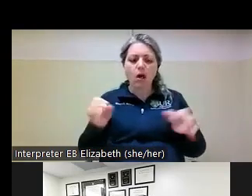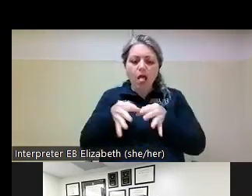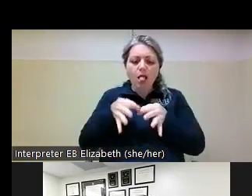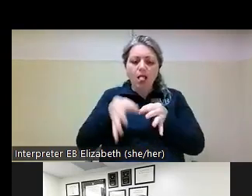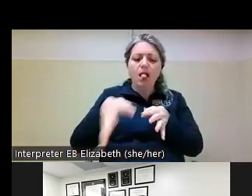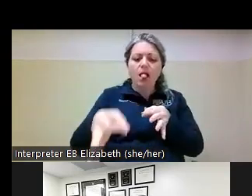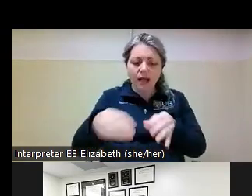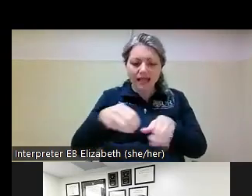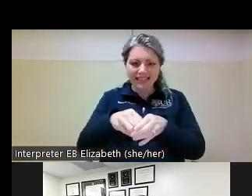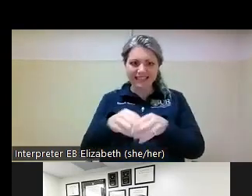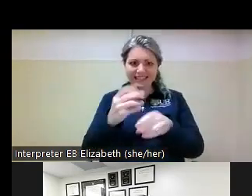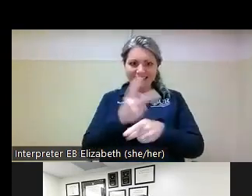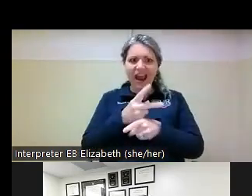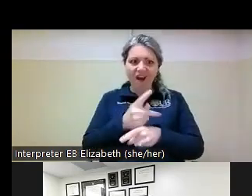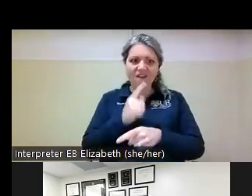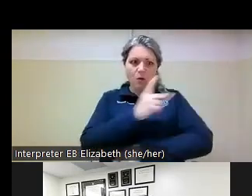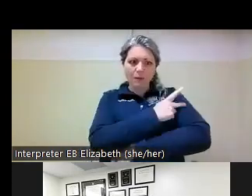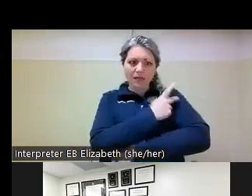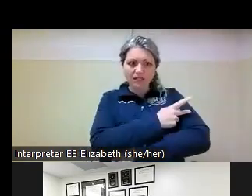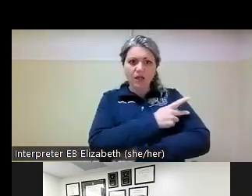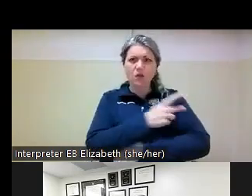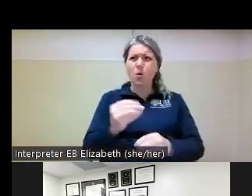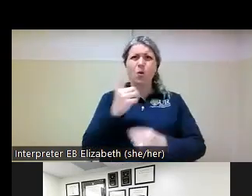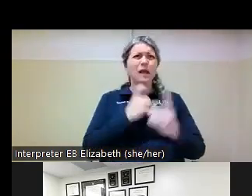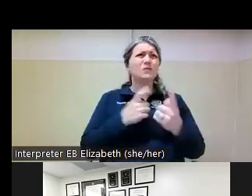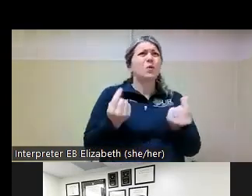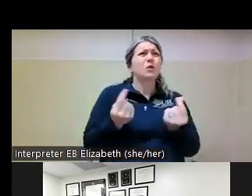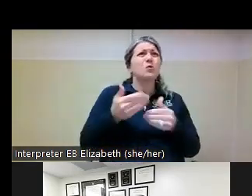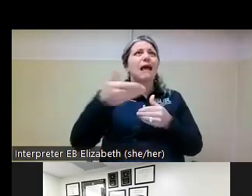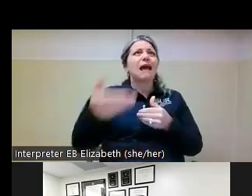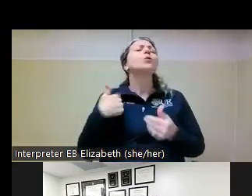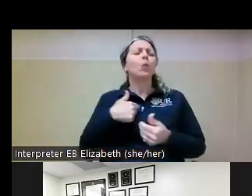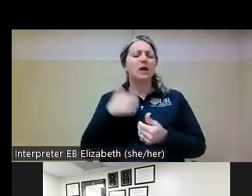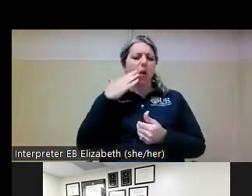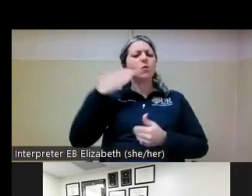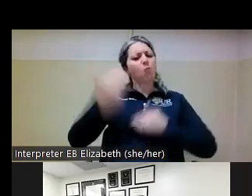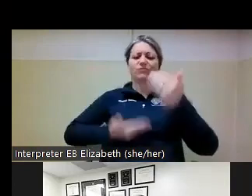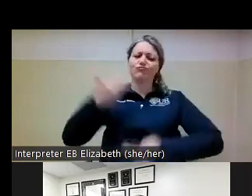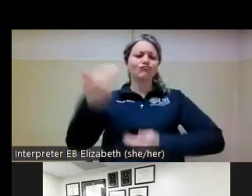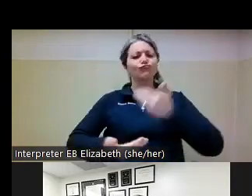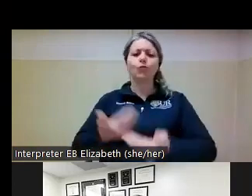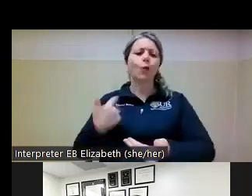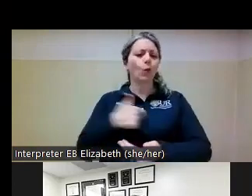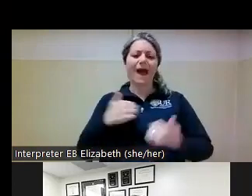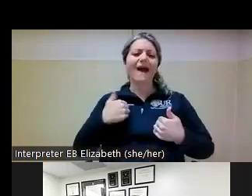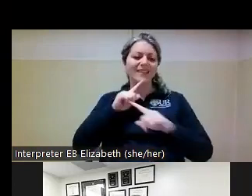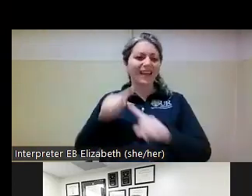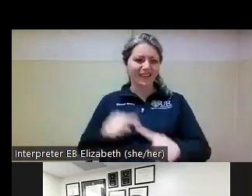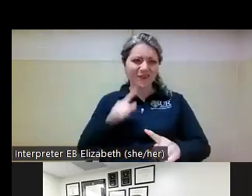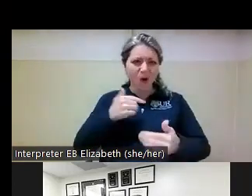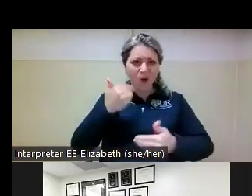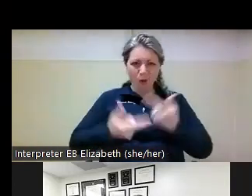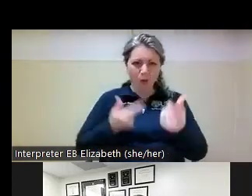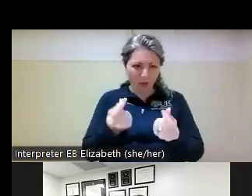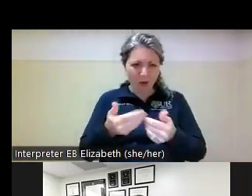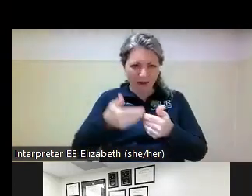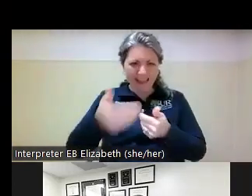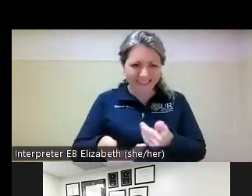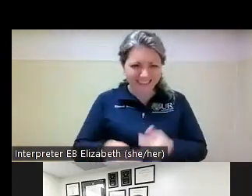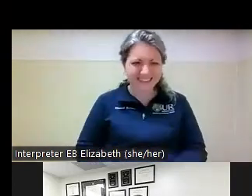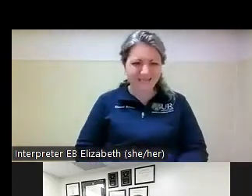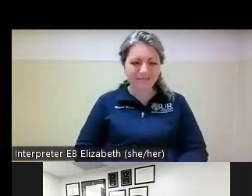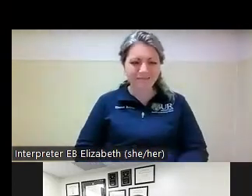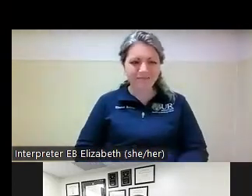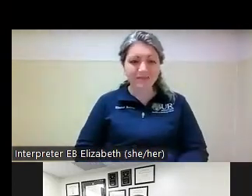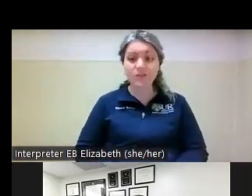care at all. And there's no question, okay, well, what do we do next? Because we have an answer for that. So at this point, actually, I